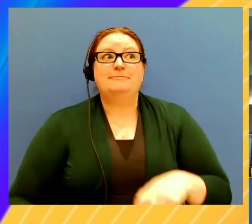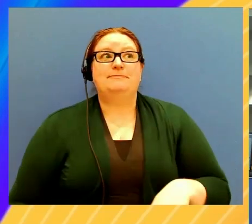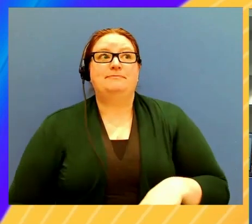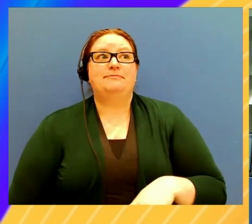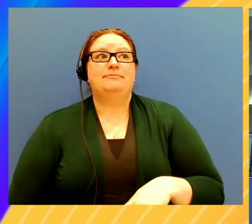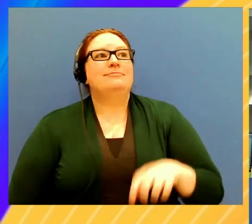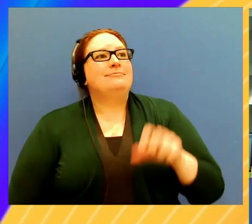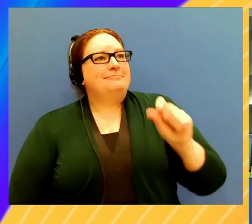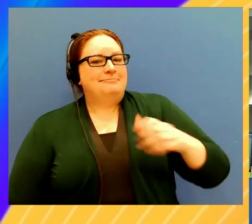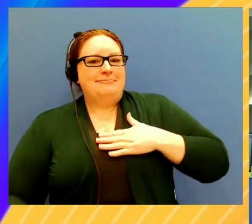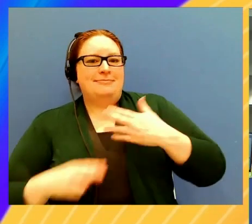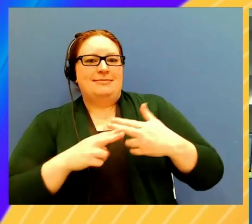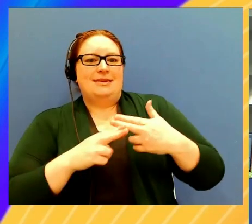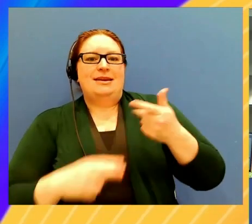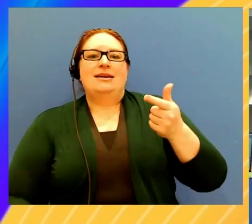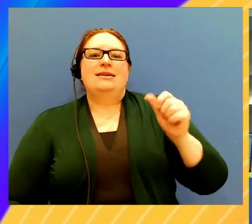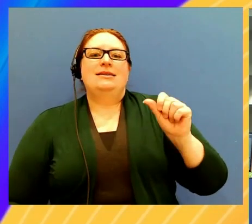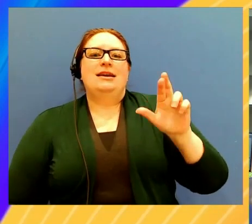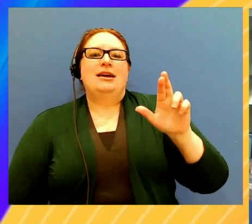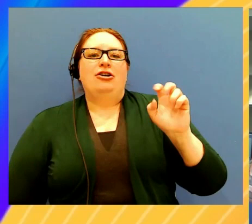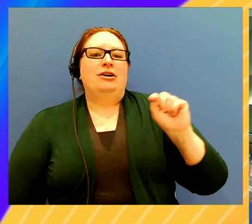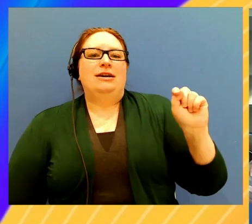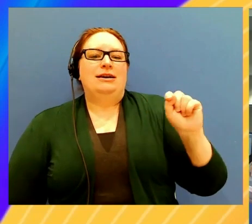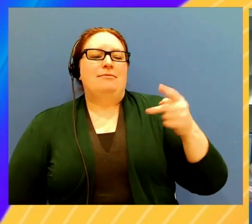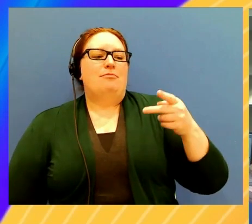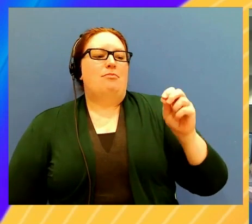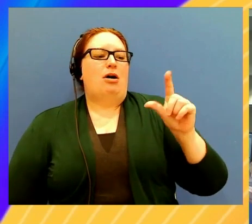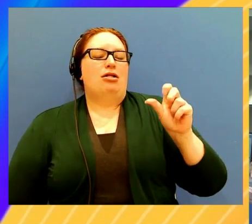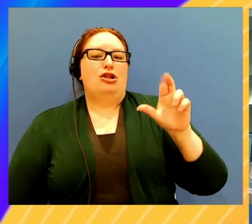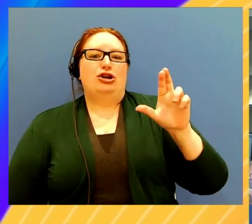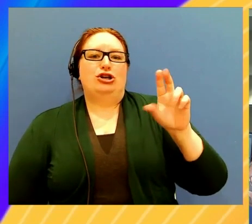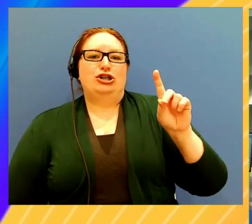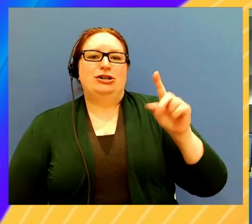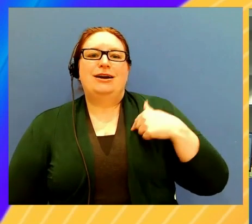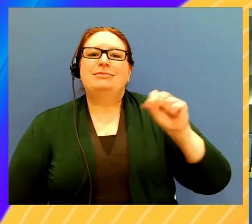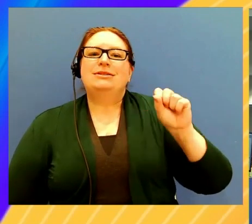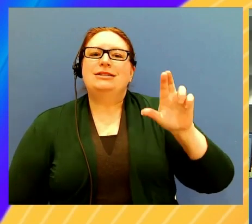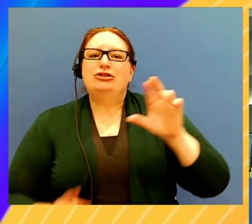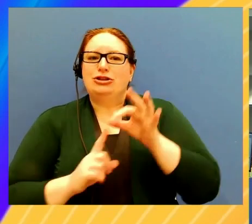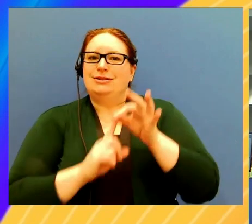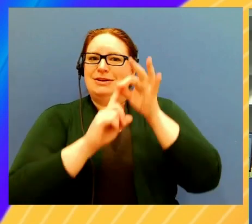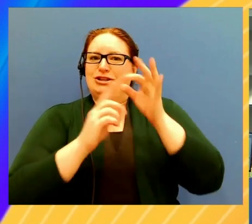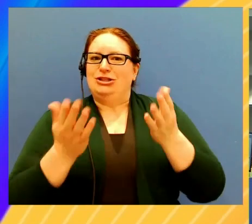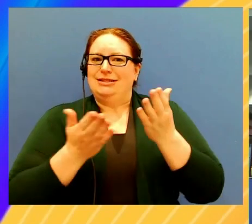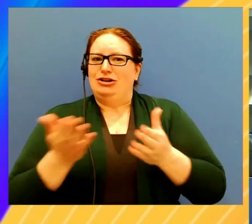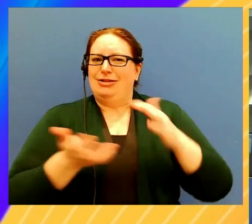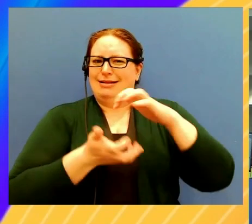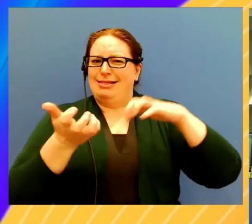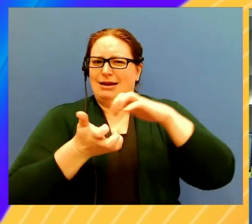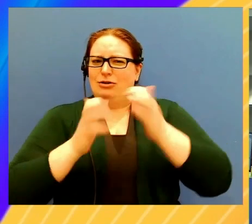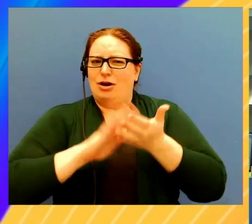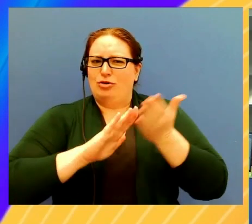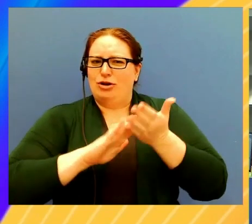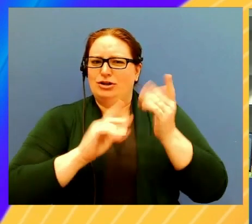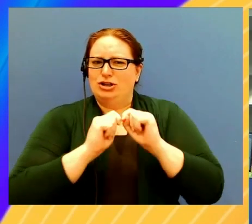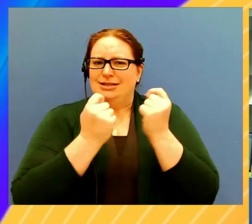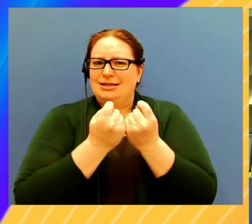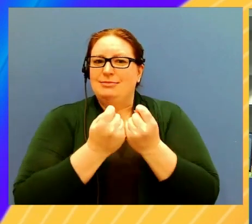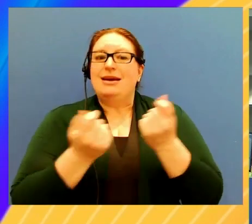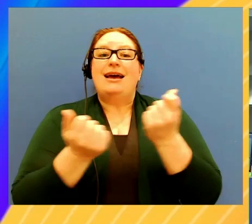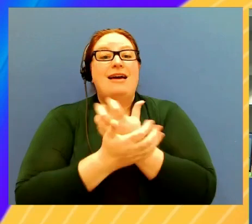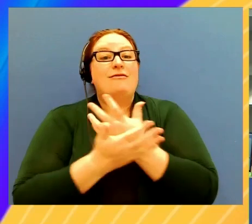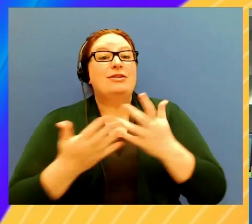my name's Garrett Pollard. I'm one of the senior specialists here on our cloud operations team. So pretty much everything native when it comes